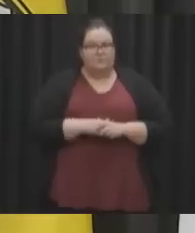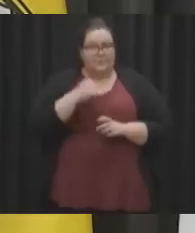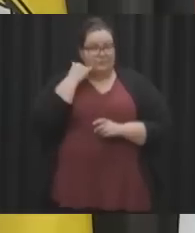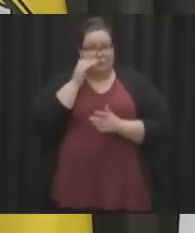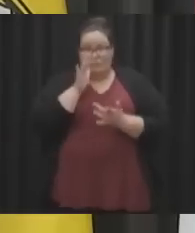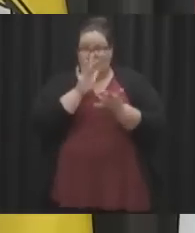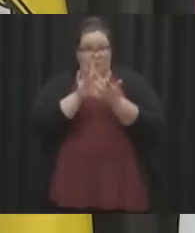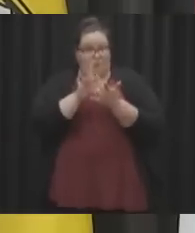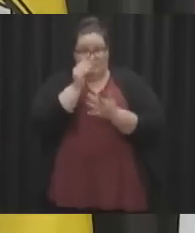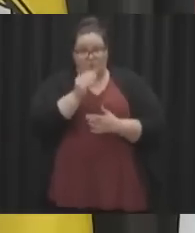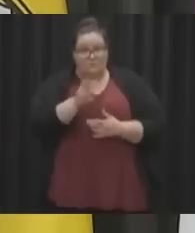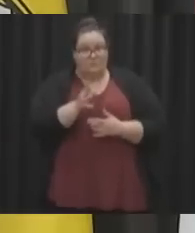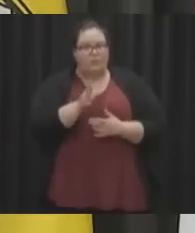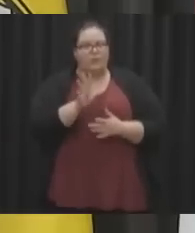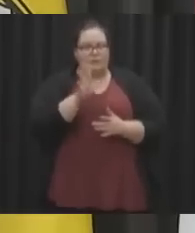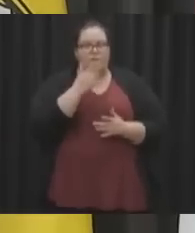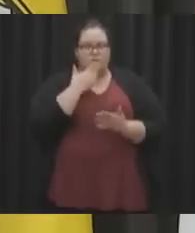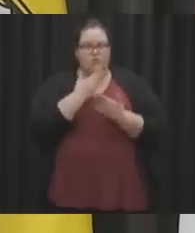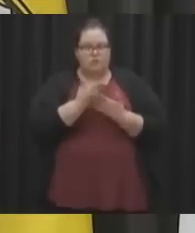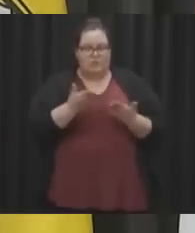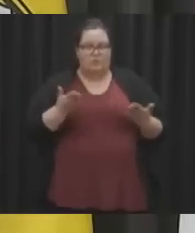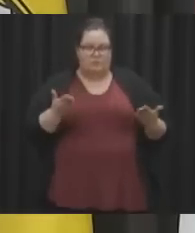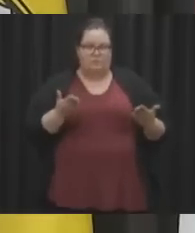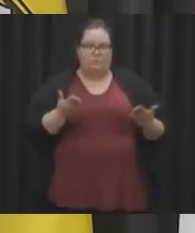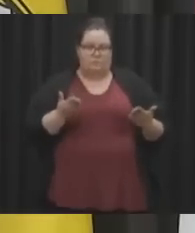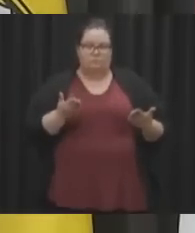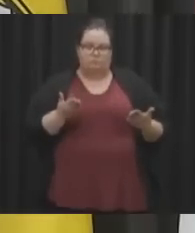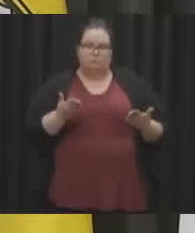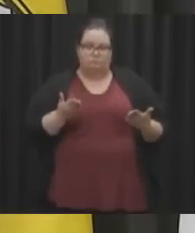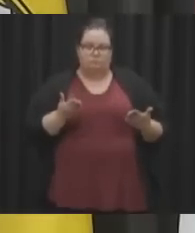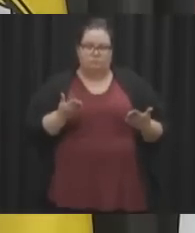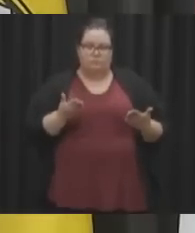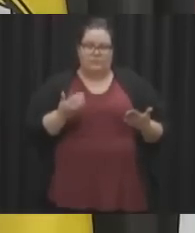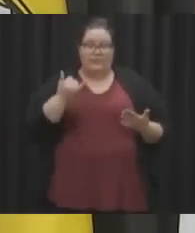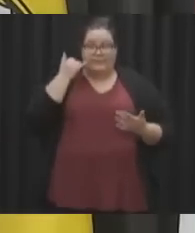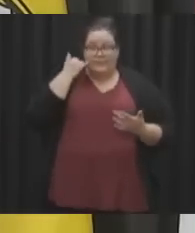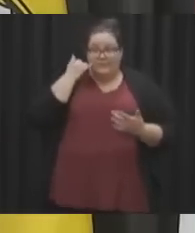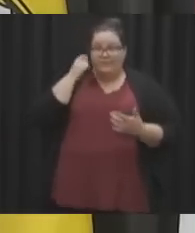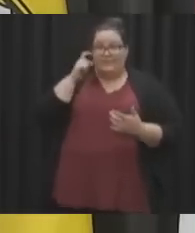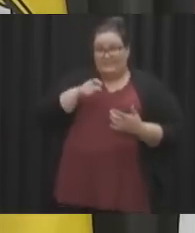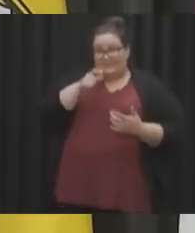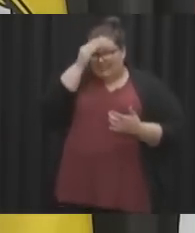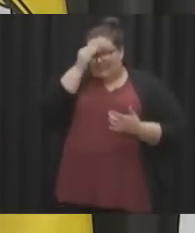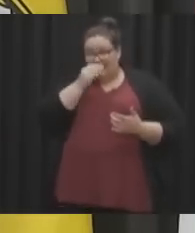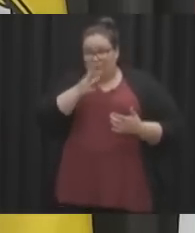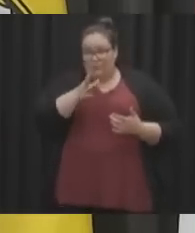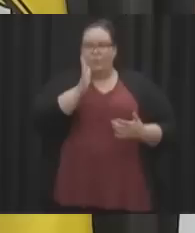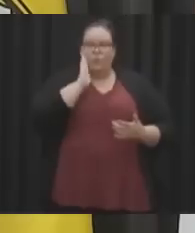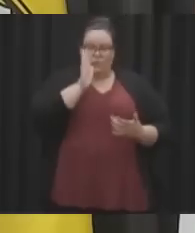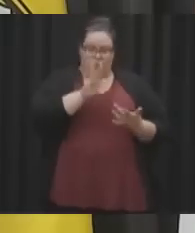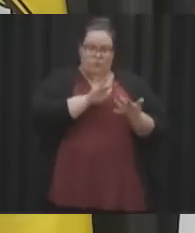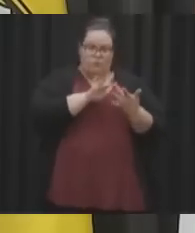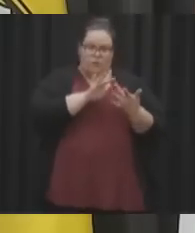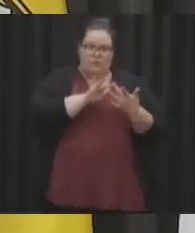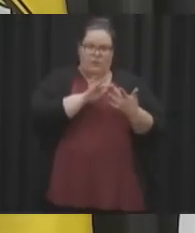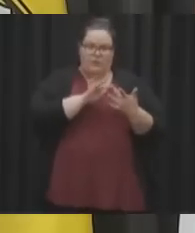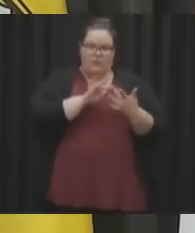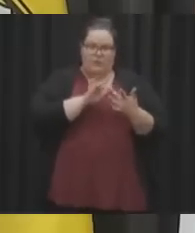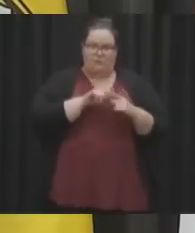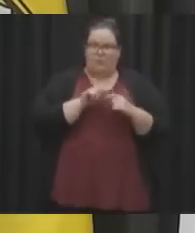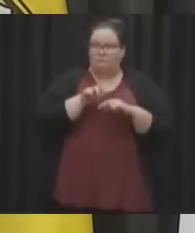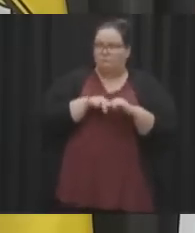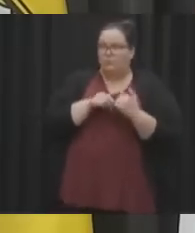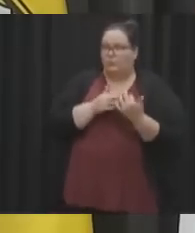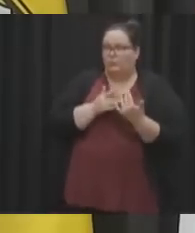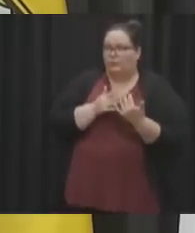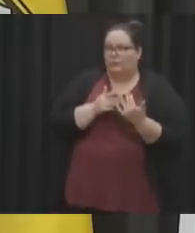your particular children. We need your help. We need your help to make sure that contact tracing can be done quickly and